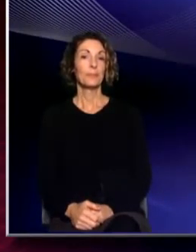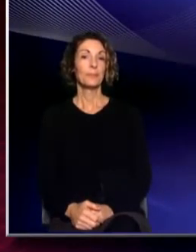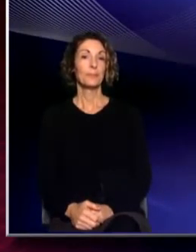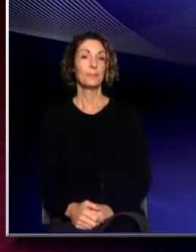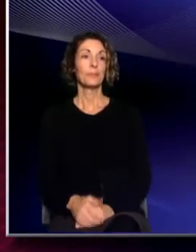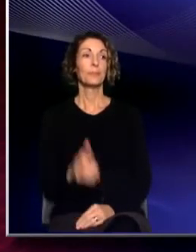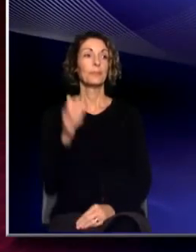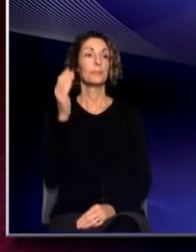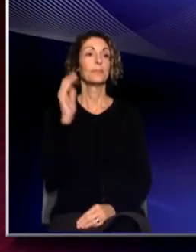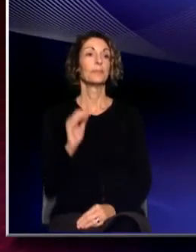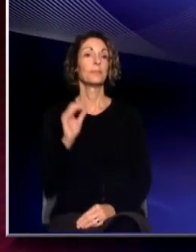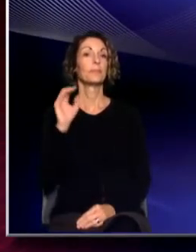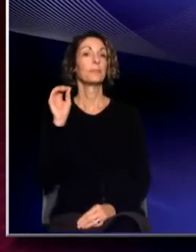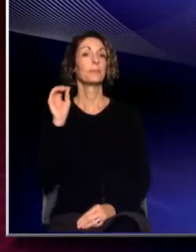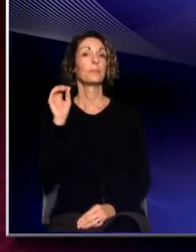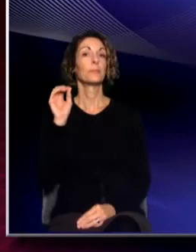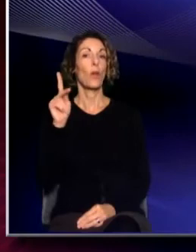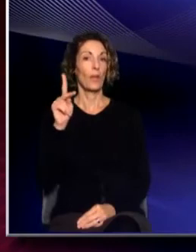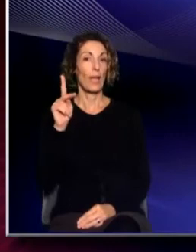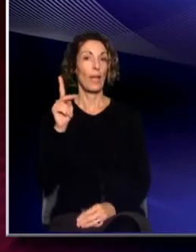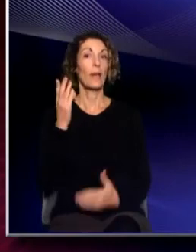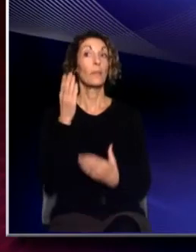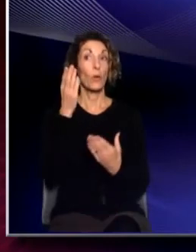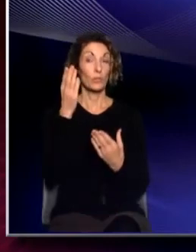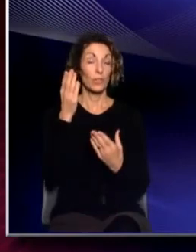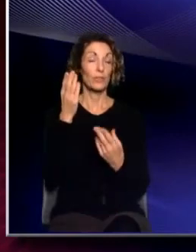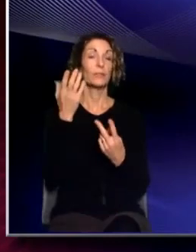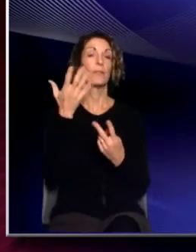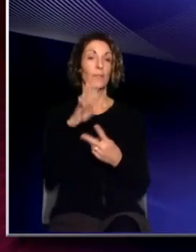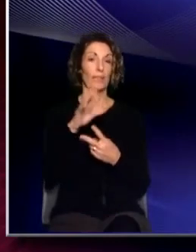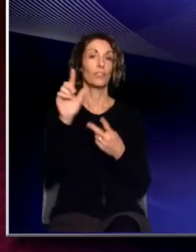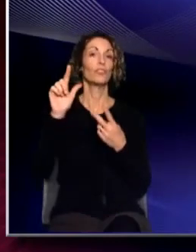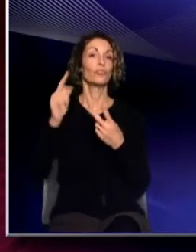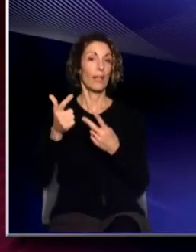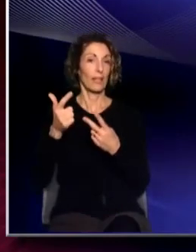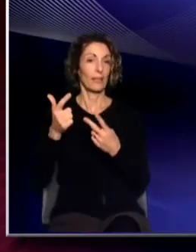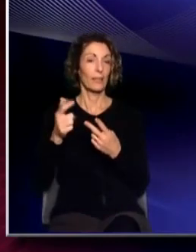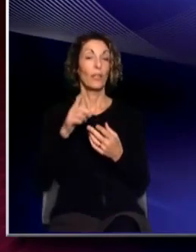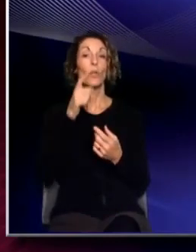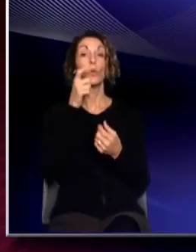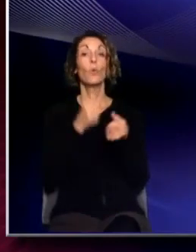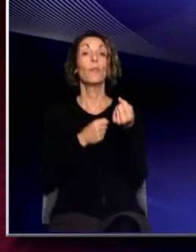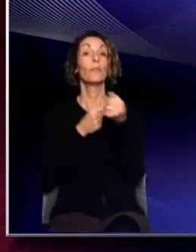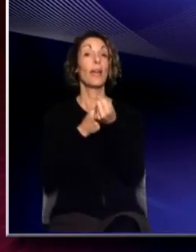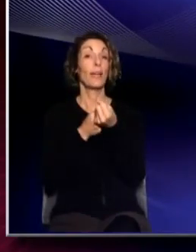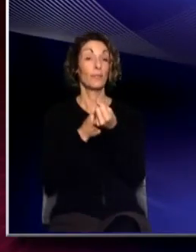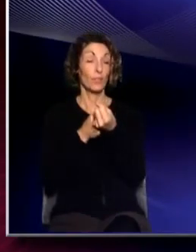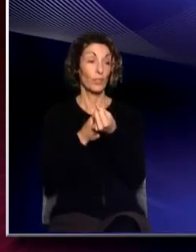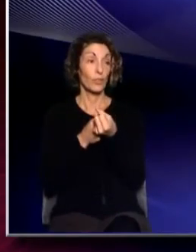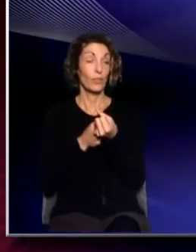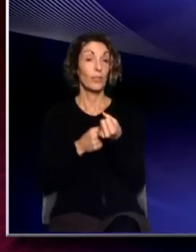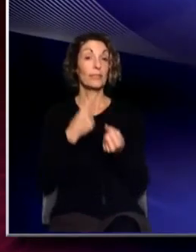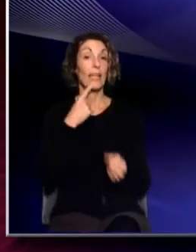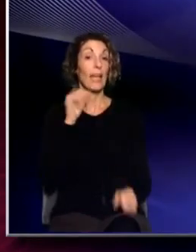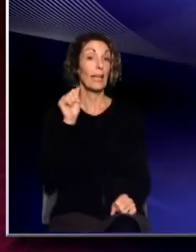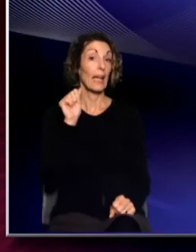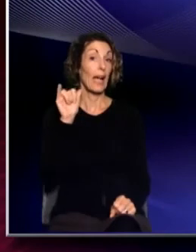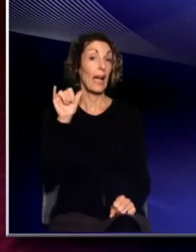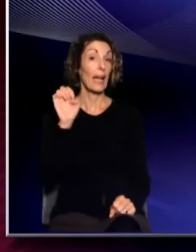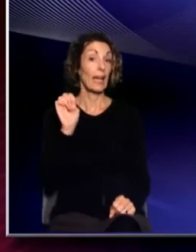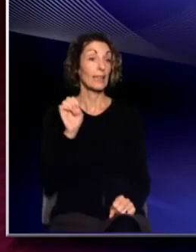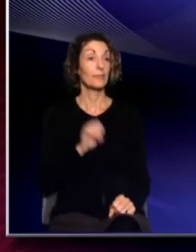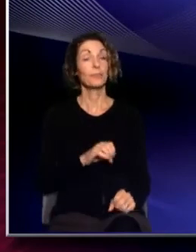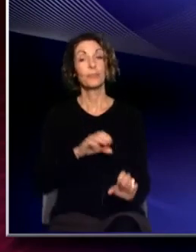Okay, we have a motion that's been seconded. All those in favor, say aye.